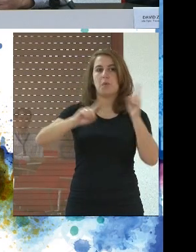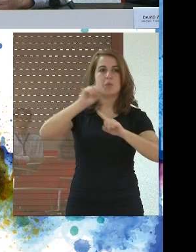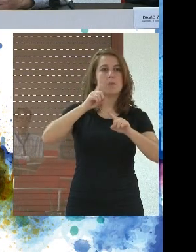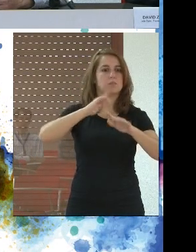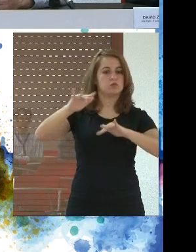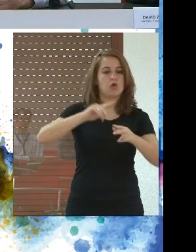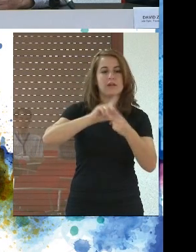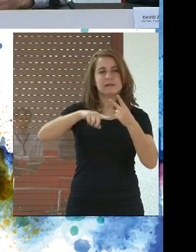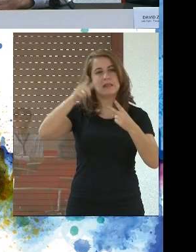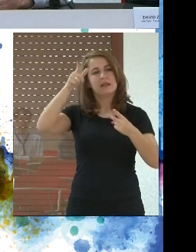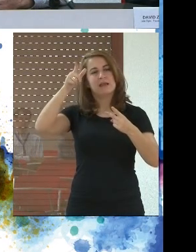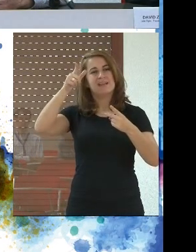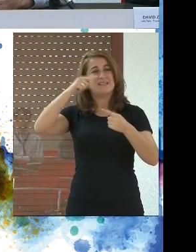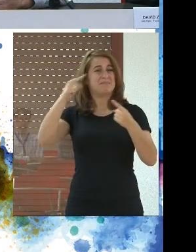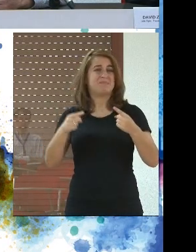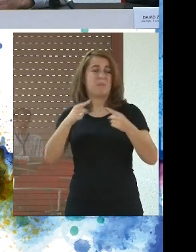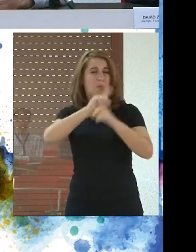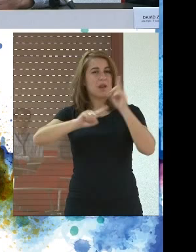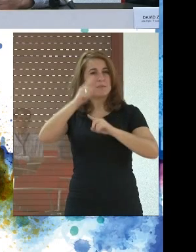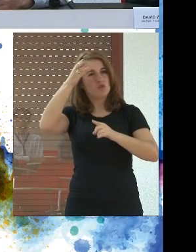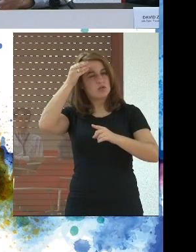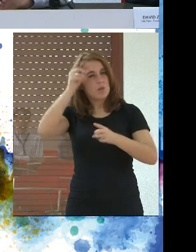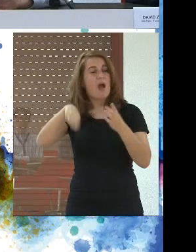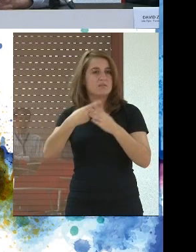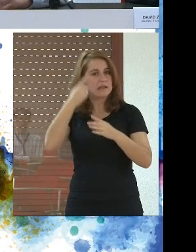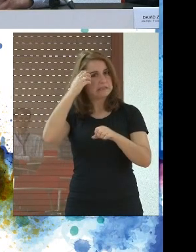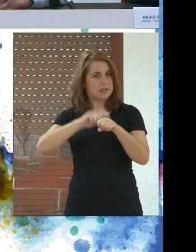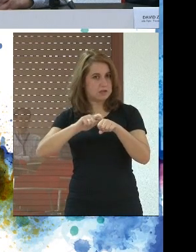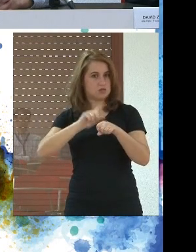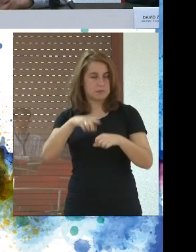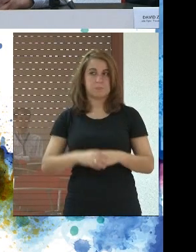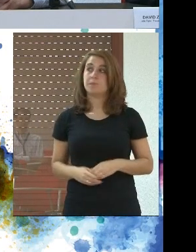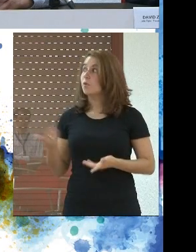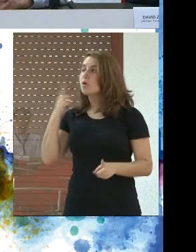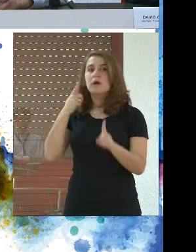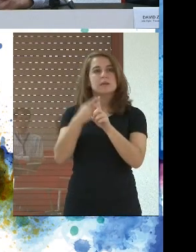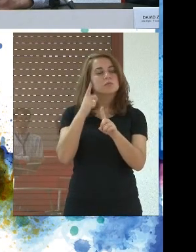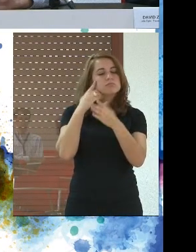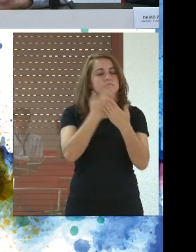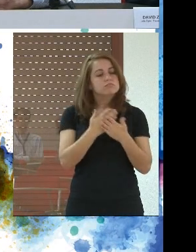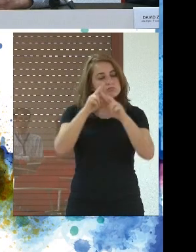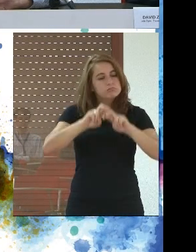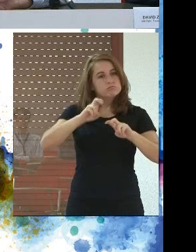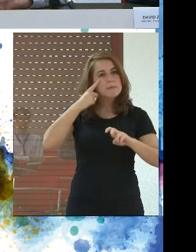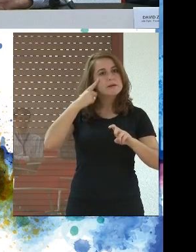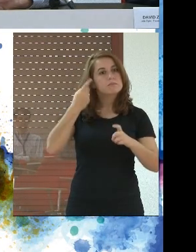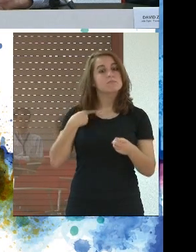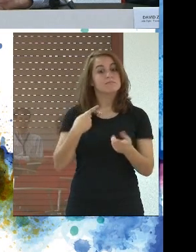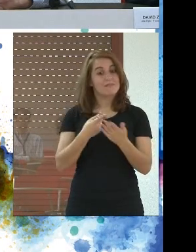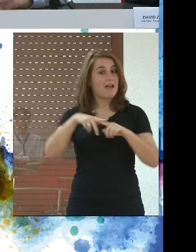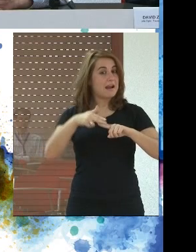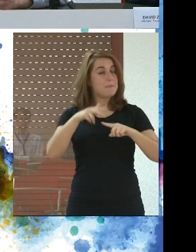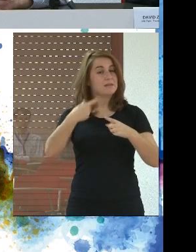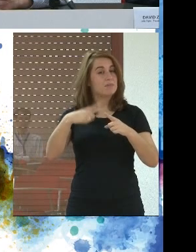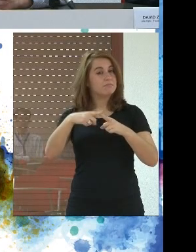motor problems, cognitive problems, and psychiatric problems. As a result, the purpose of the study is to provide a